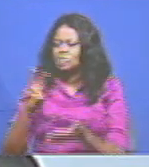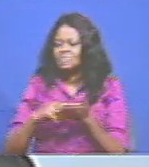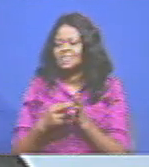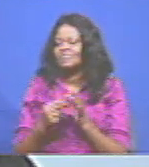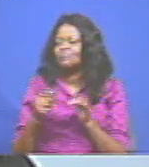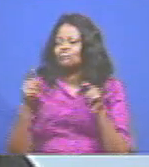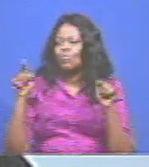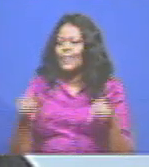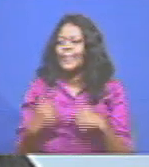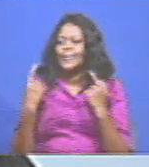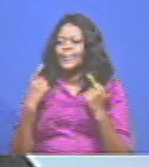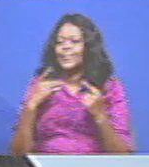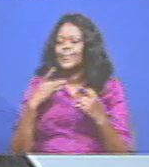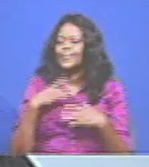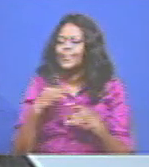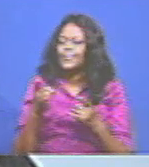conflict, because